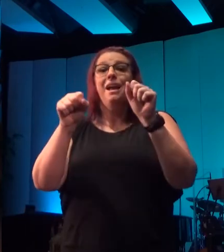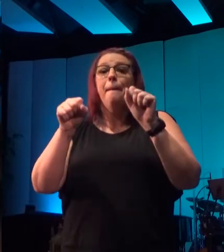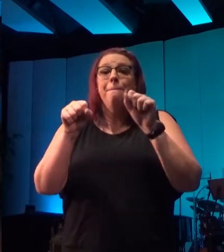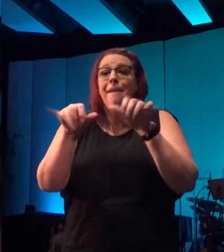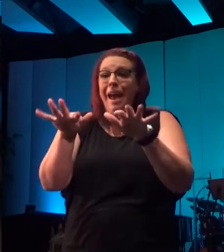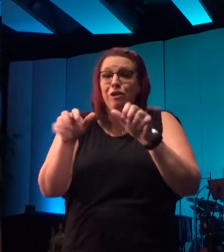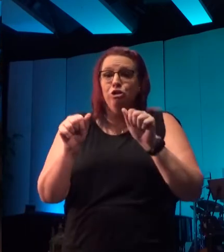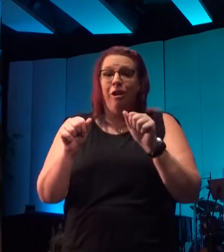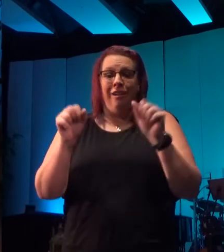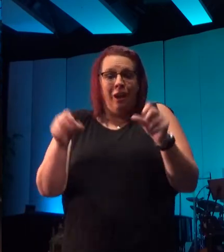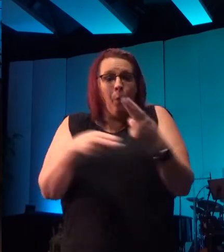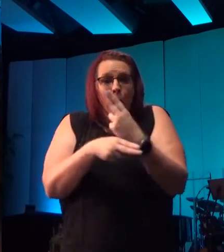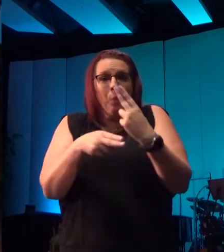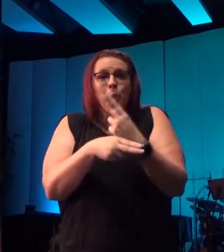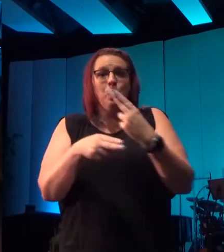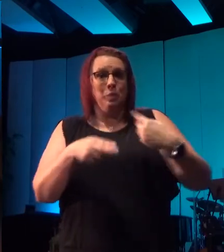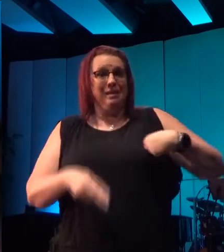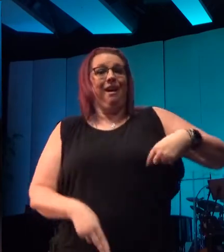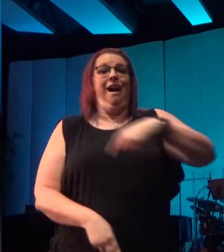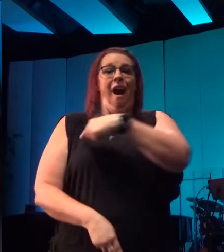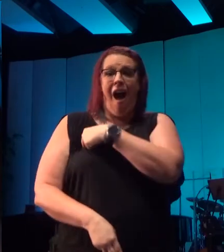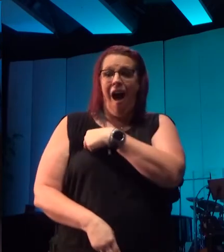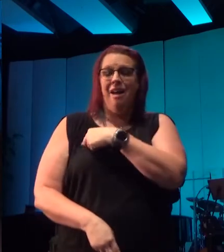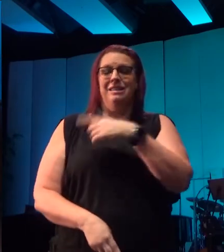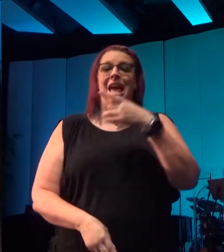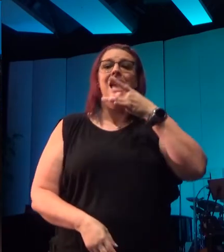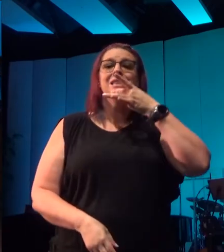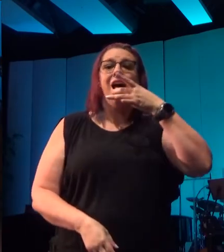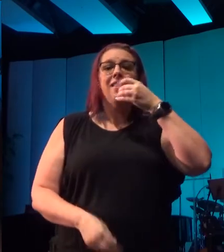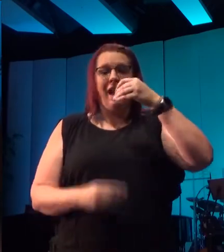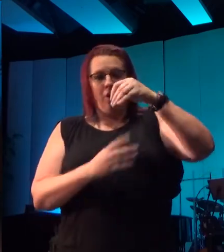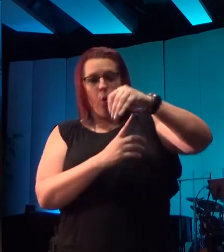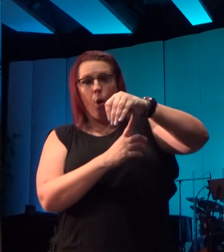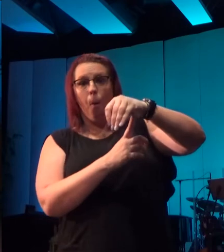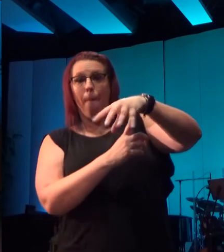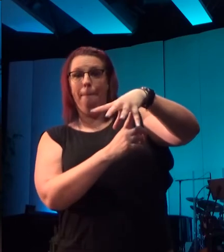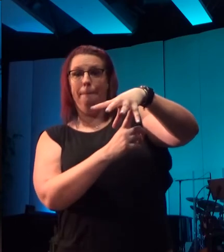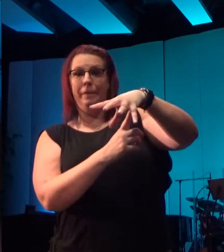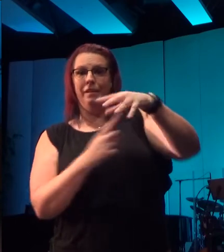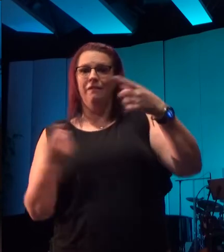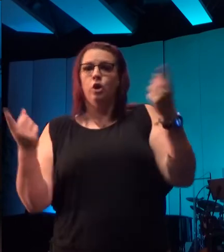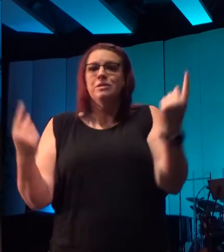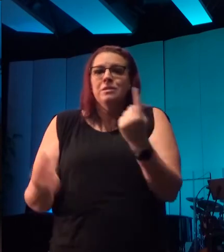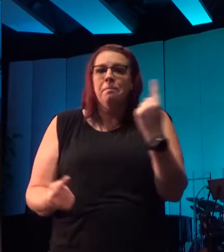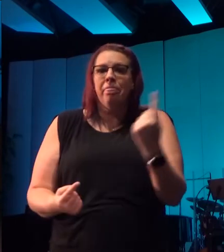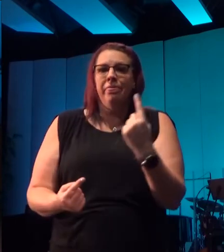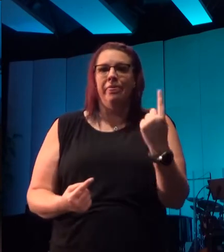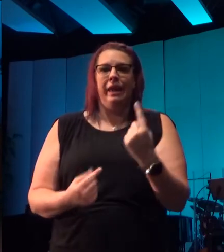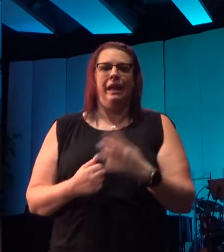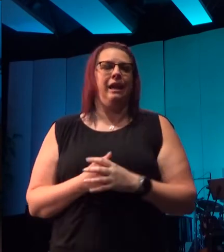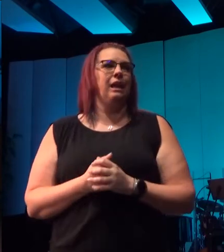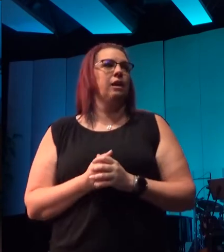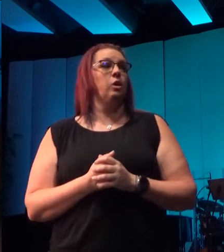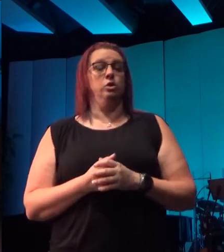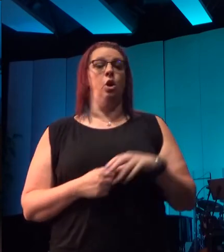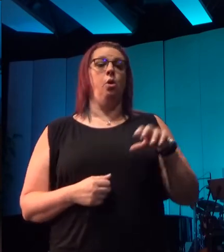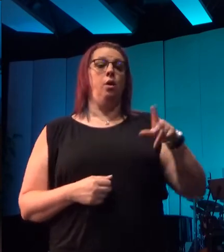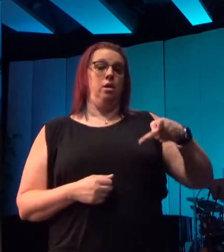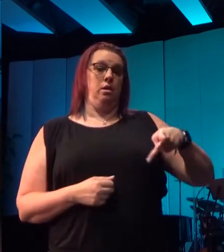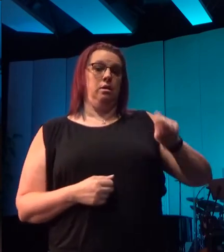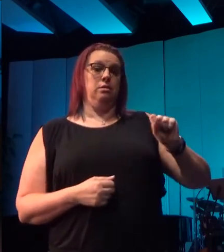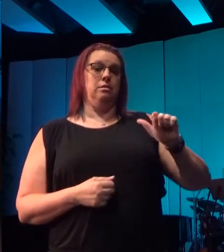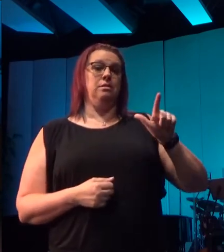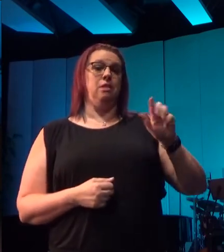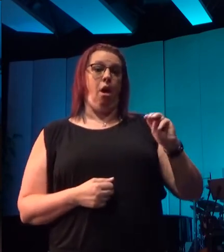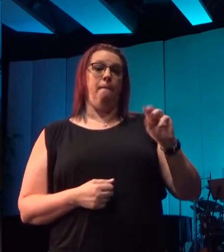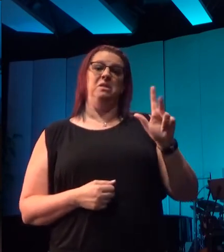use us as a light, as an opening for something. And so, yeah, this psalm says, let's get